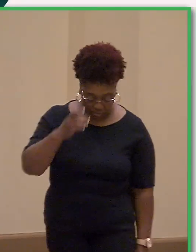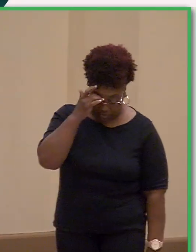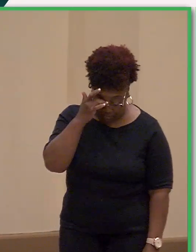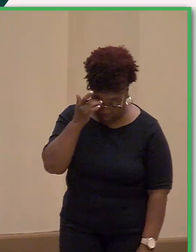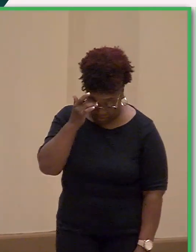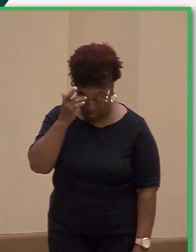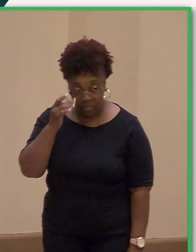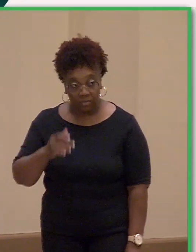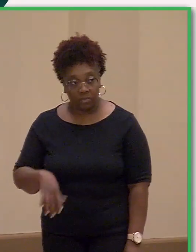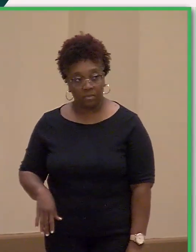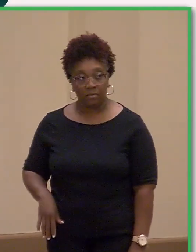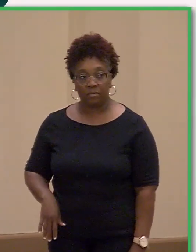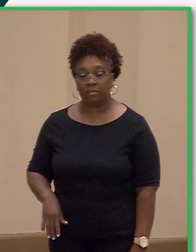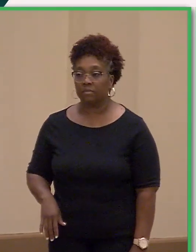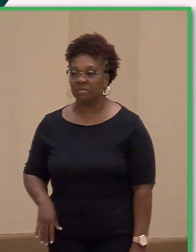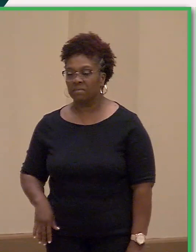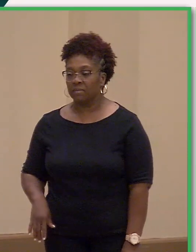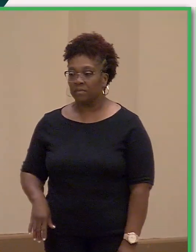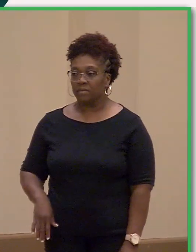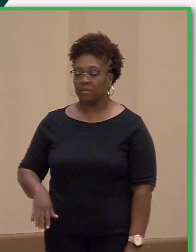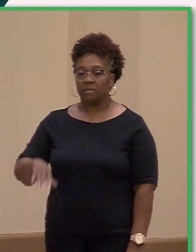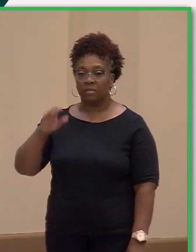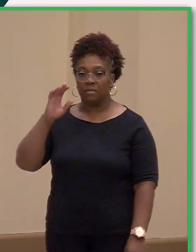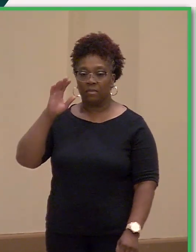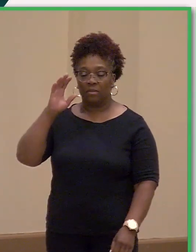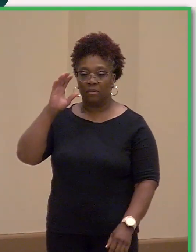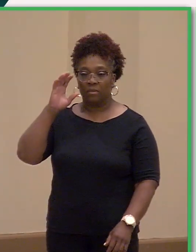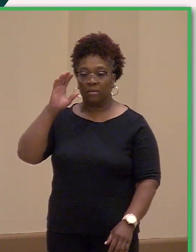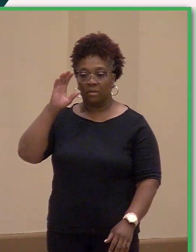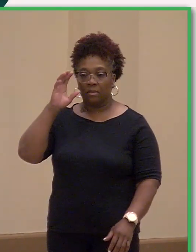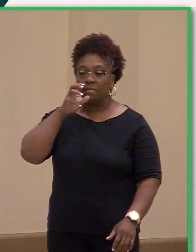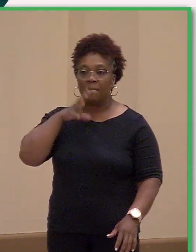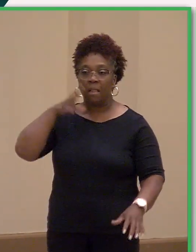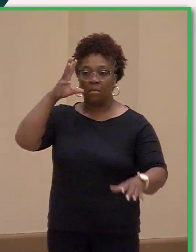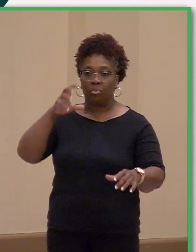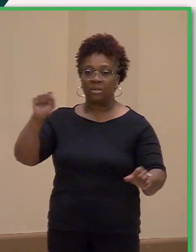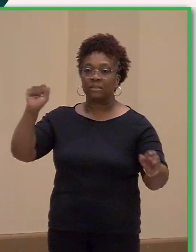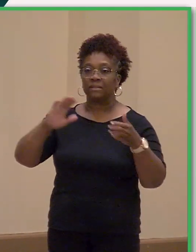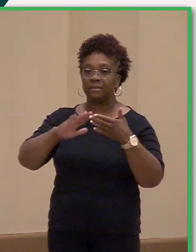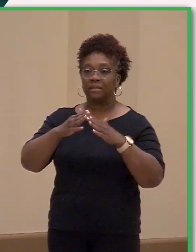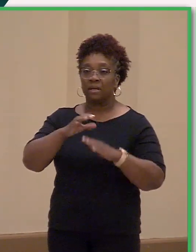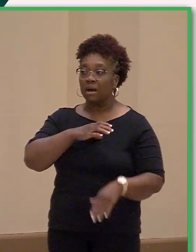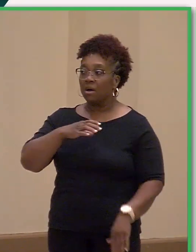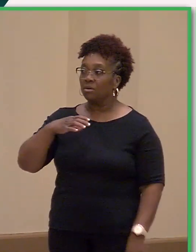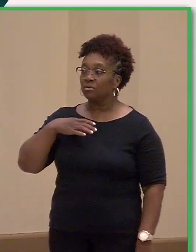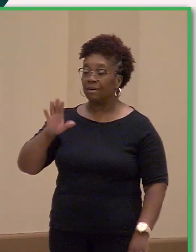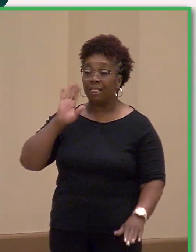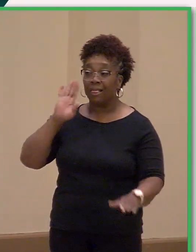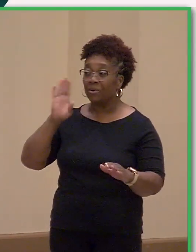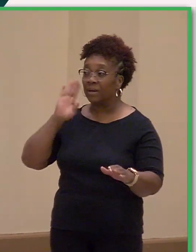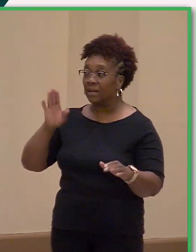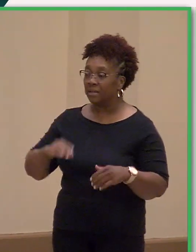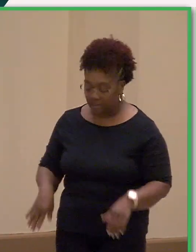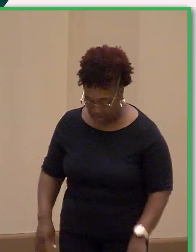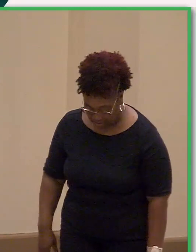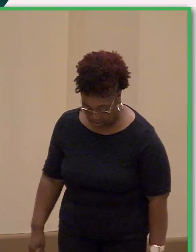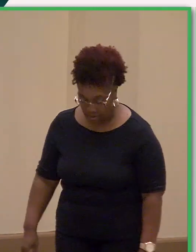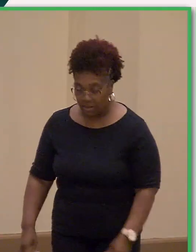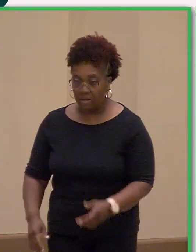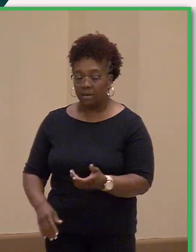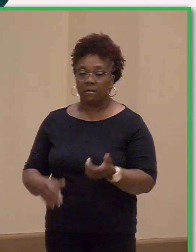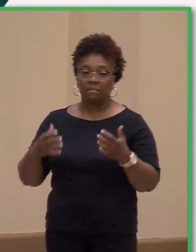I've just allowed Mr. Cunningham to. Madam President, City Council, greetings, much respect